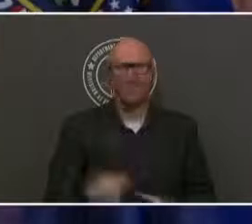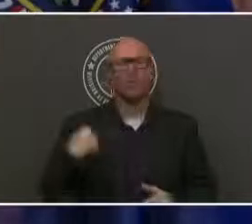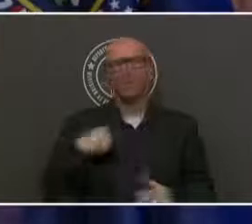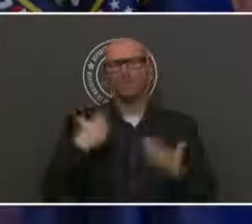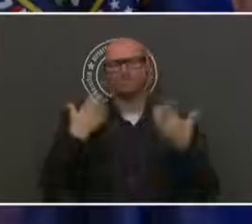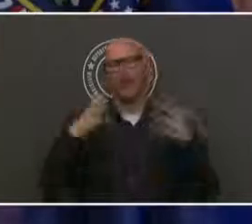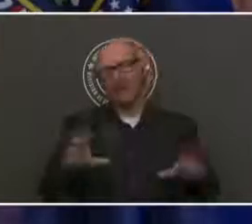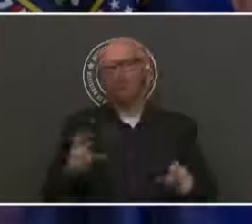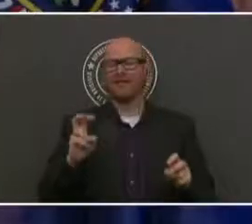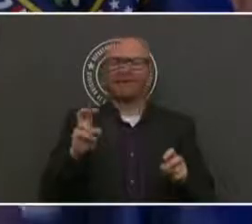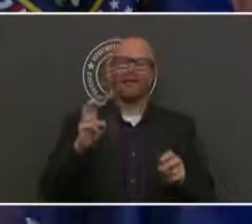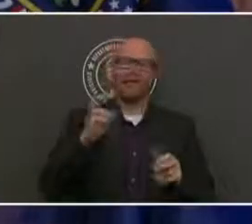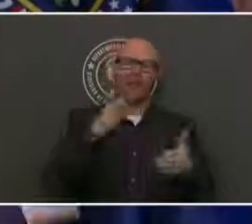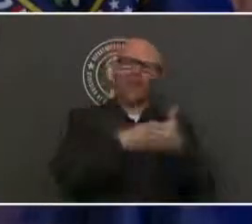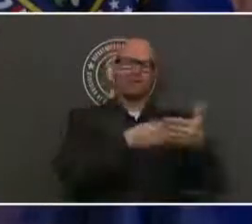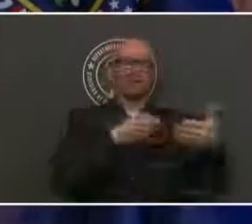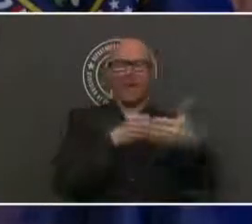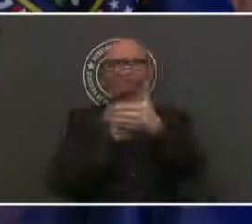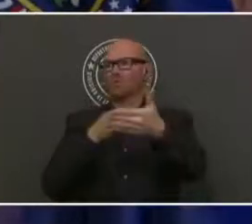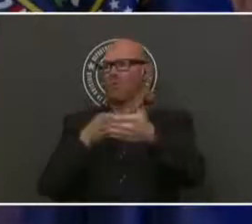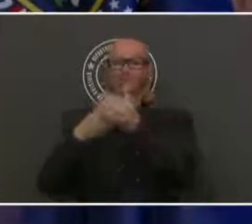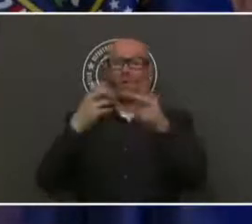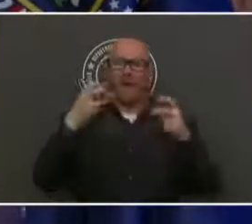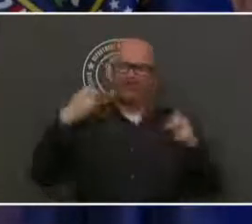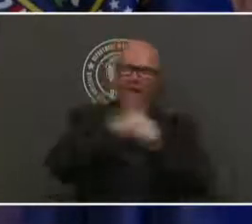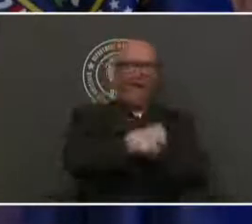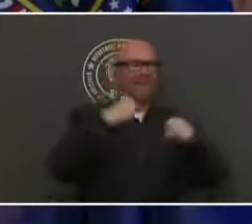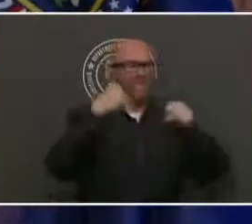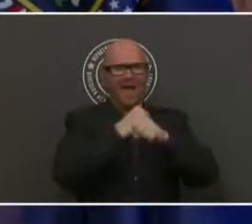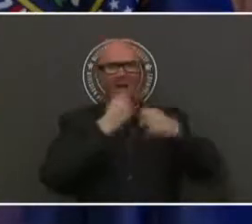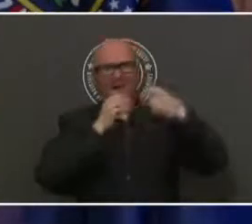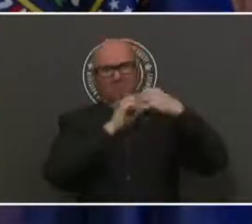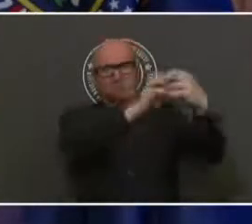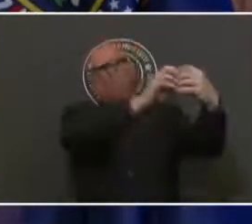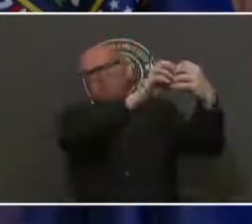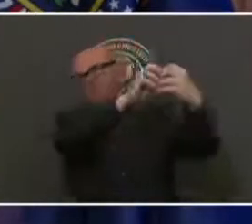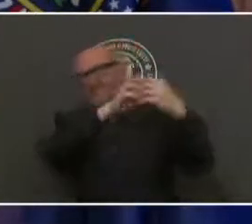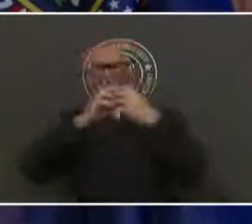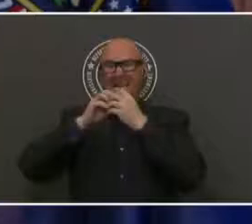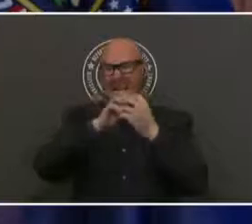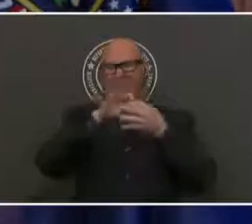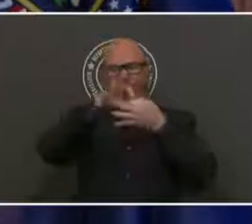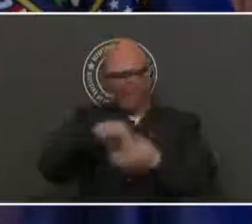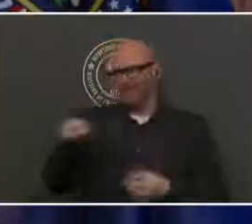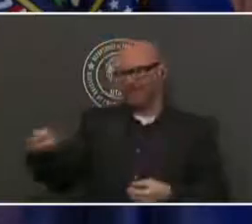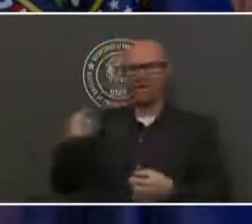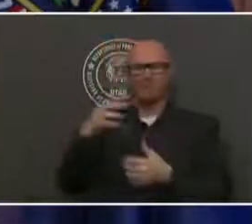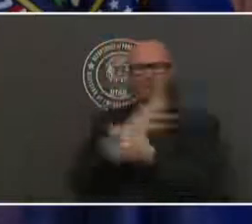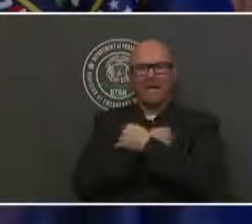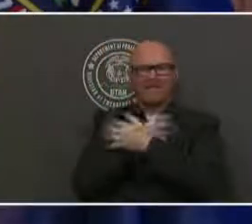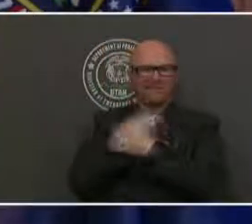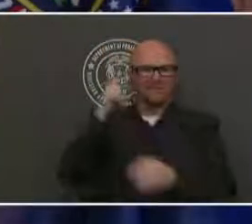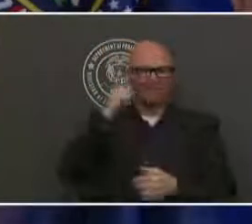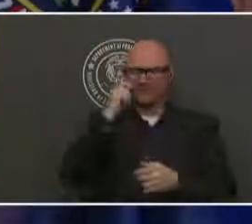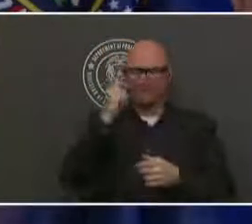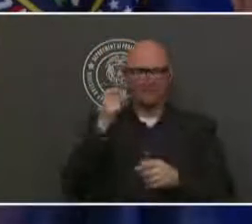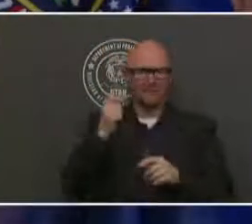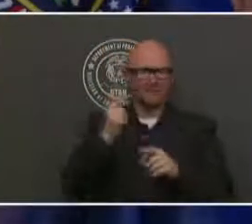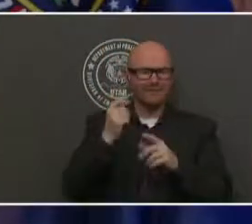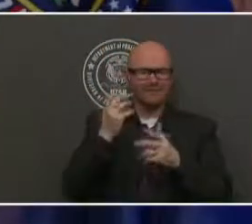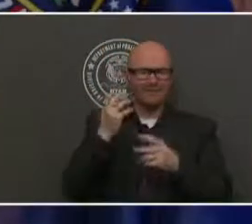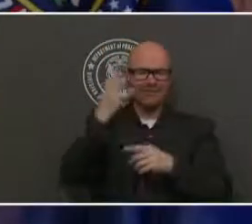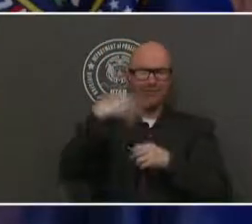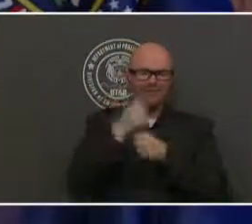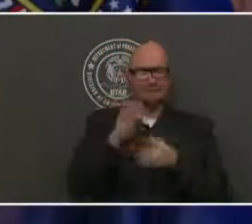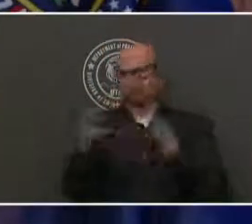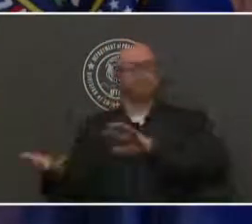We're tired of fighting. We're tired of the back and forth. We're tired of all of this, and that's why we're offering